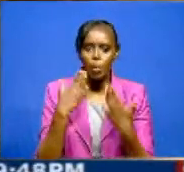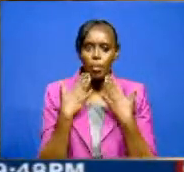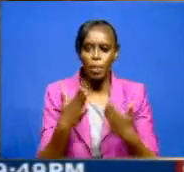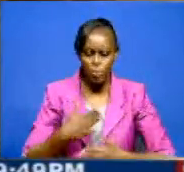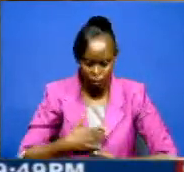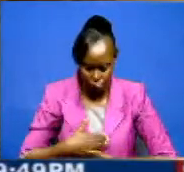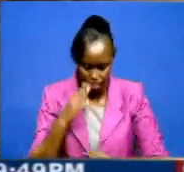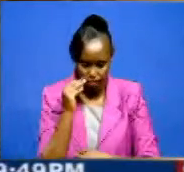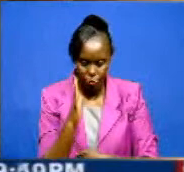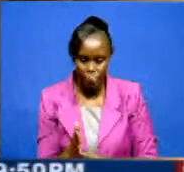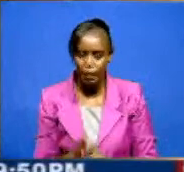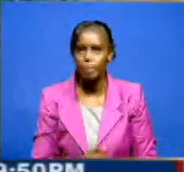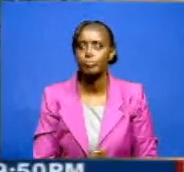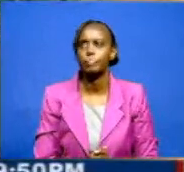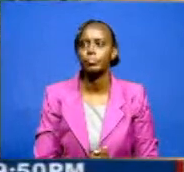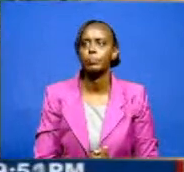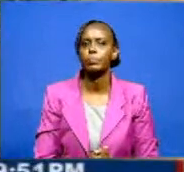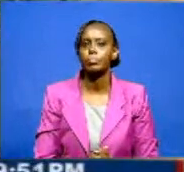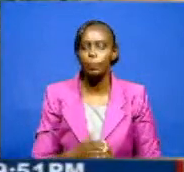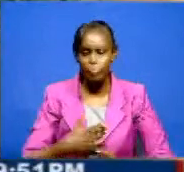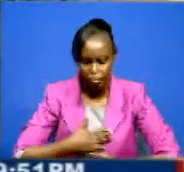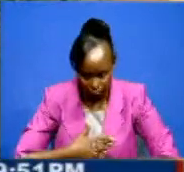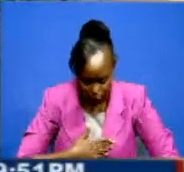Speaker. Senator Ledama.